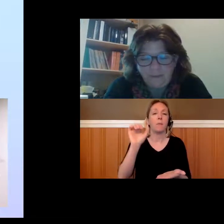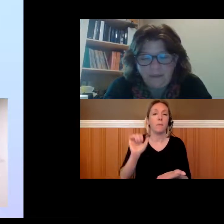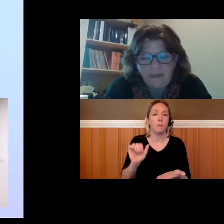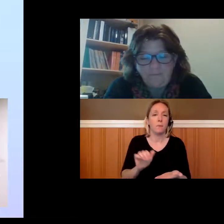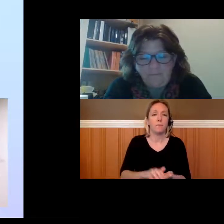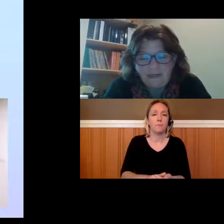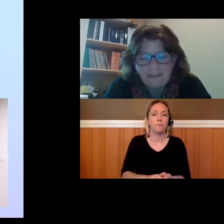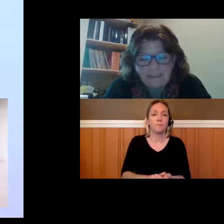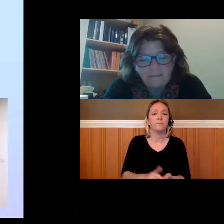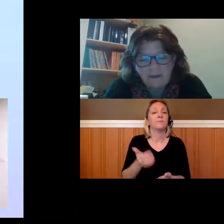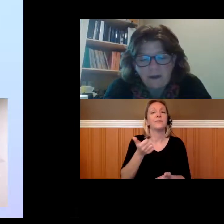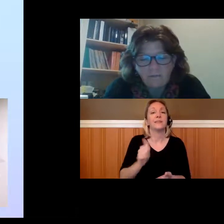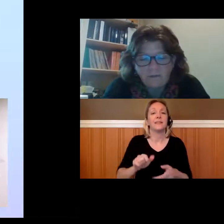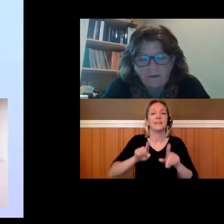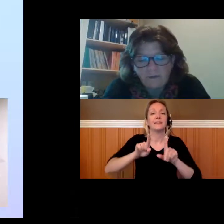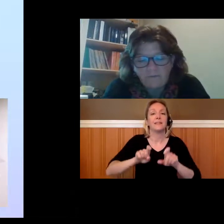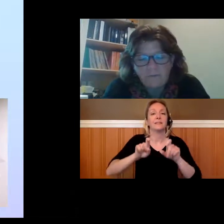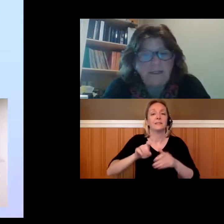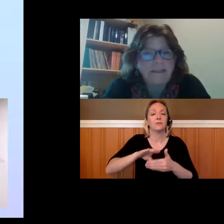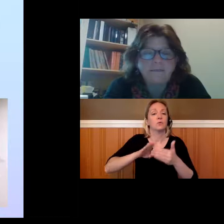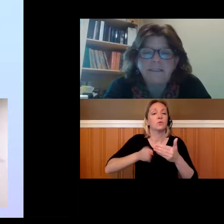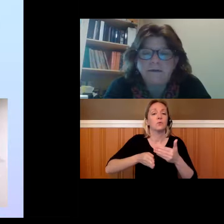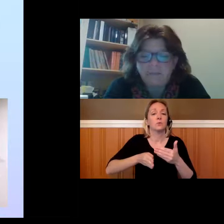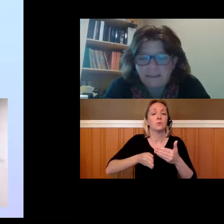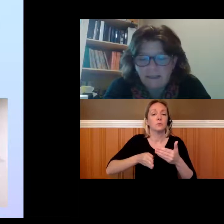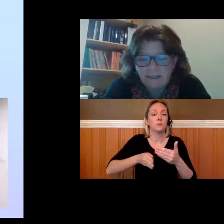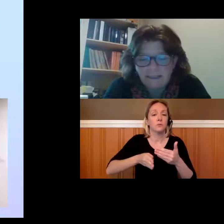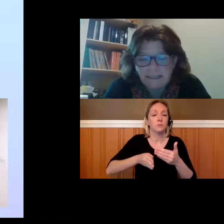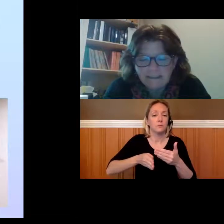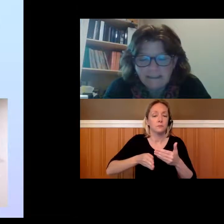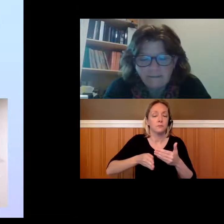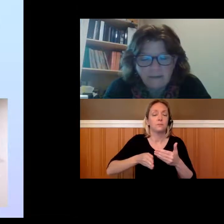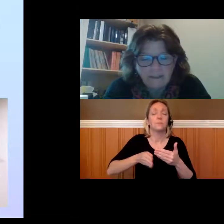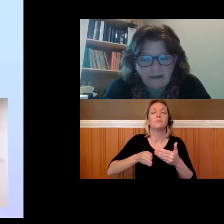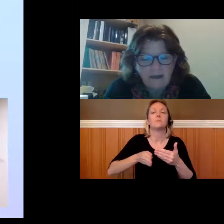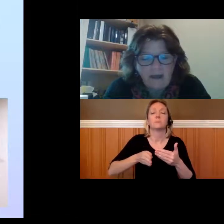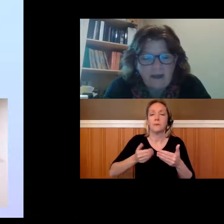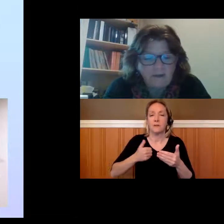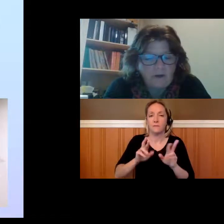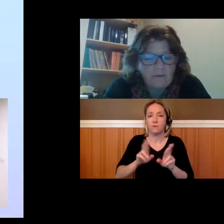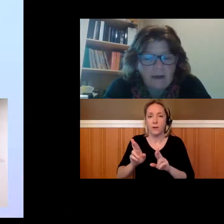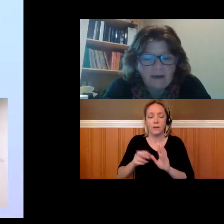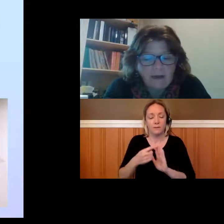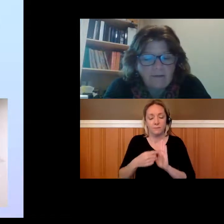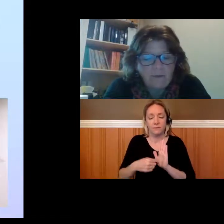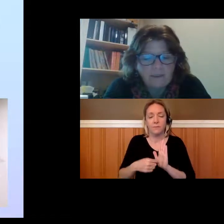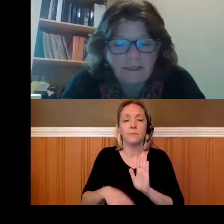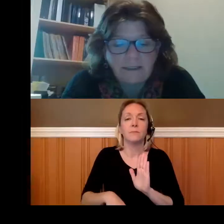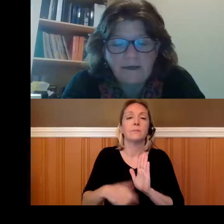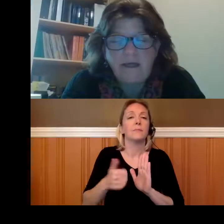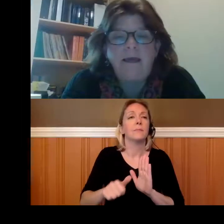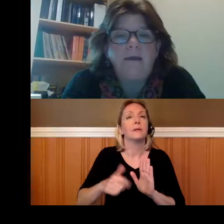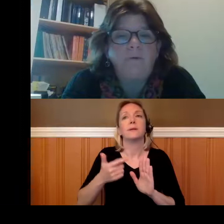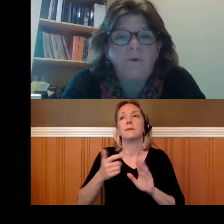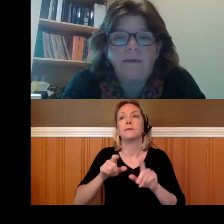any assessment results from any assessments that have been done, any testing that's been done, talking about any kind of post-secondary